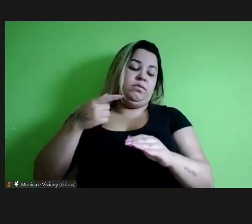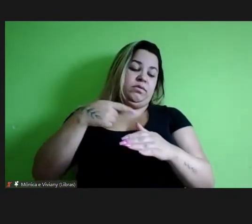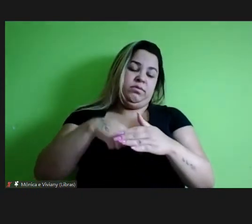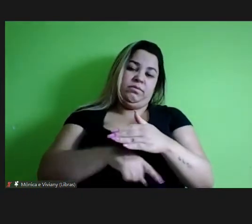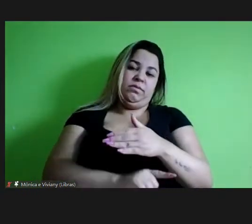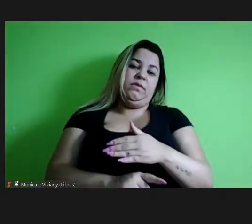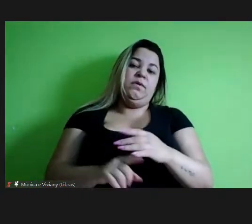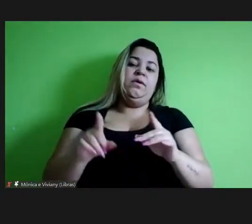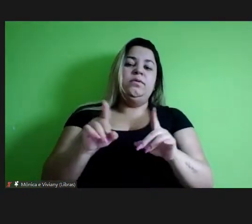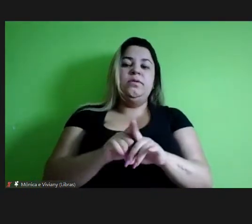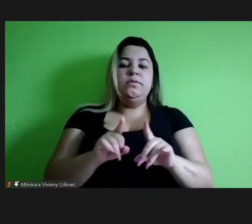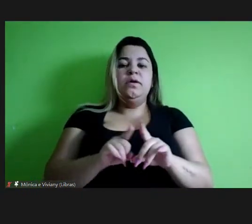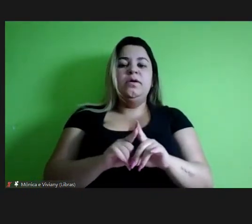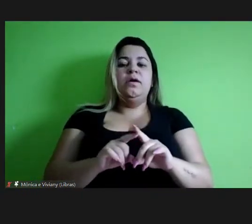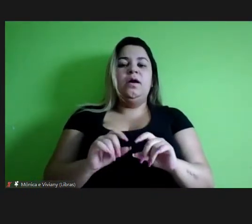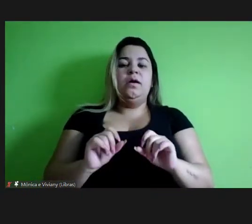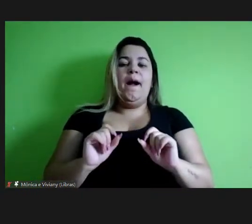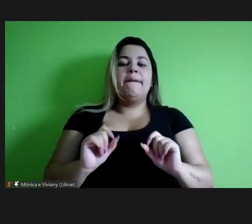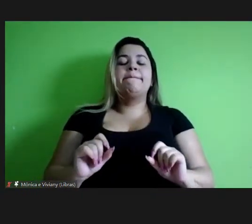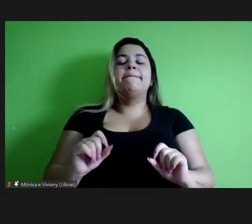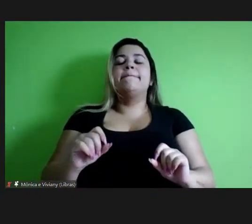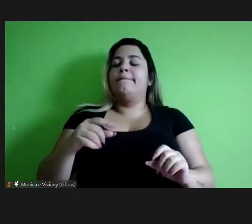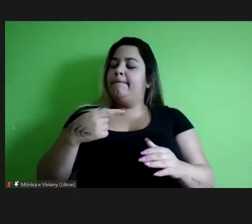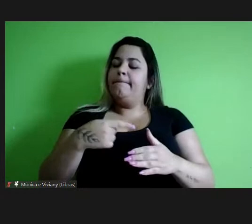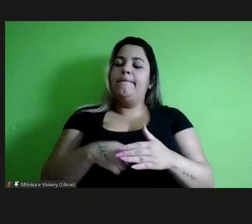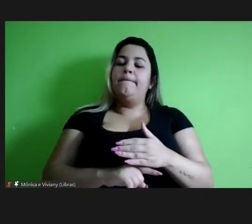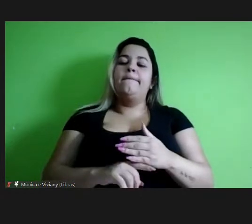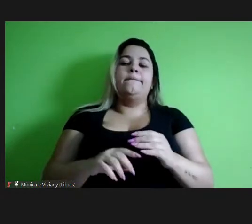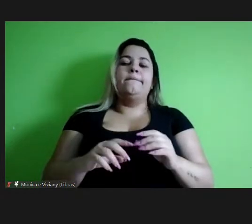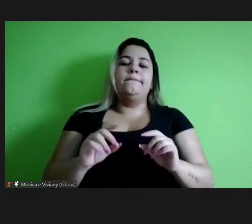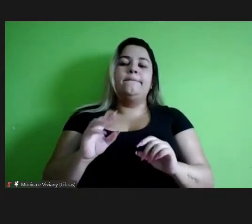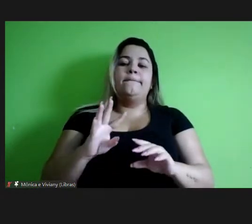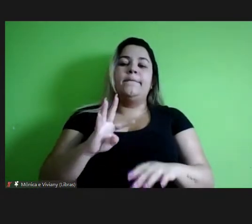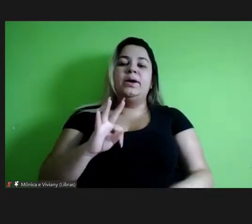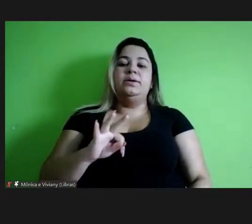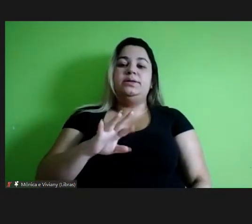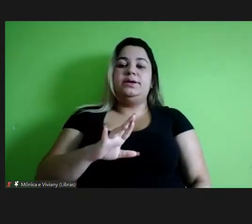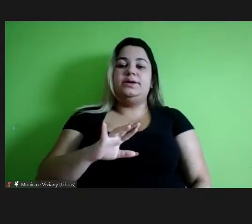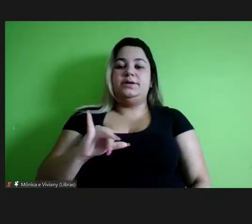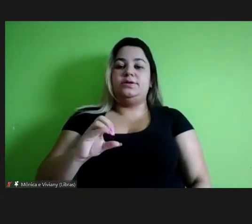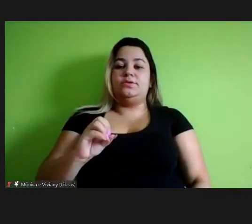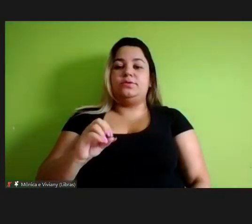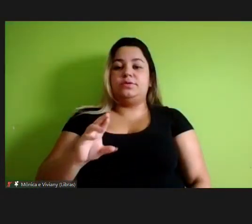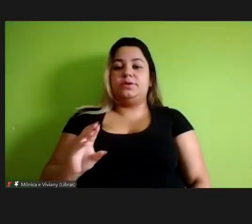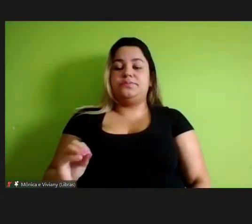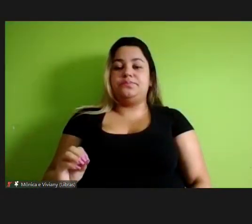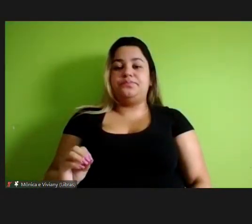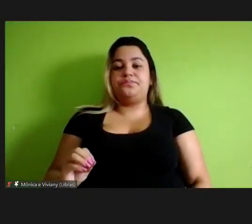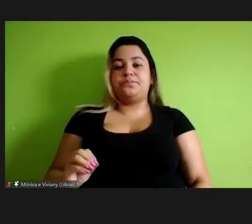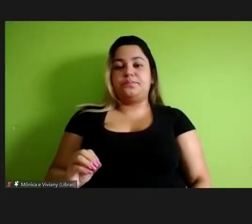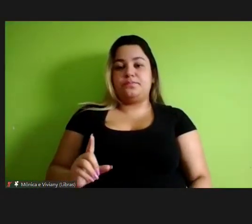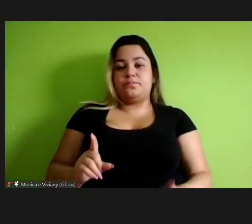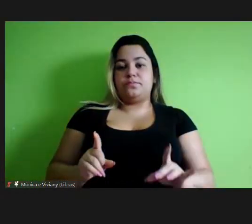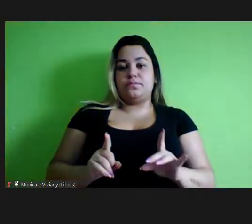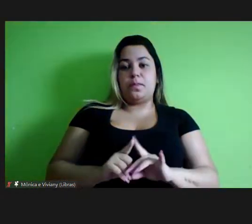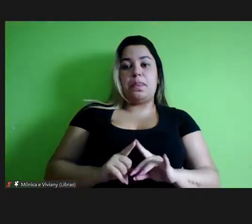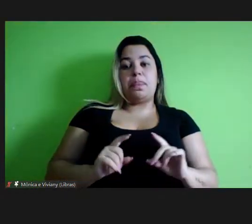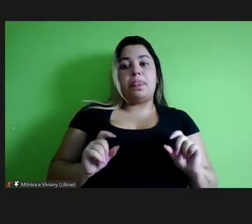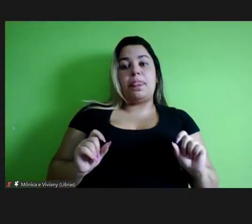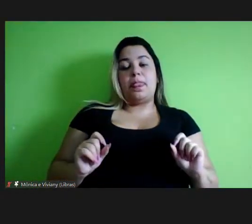will perform themselves and be applied in their articulation, territorial articulation. And this